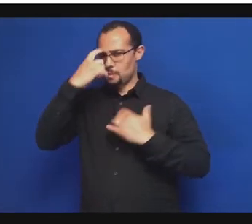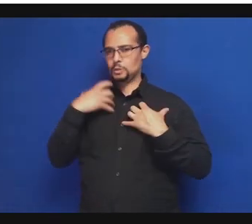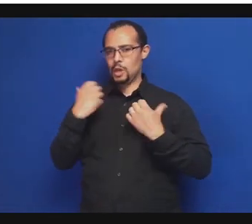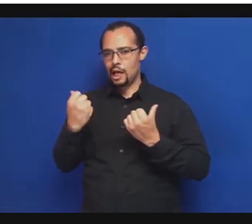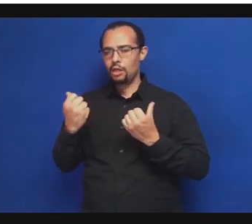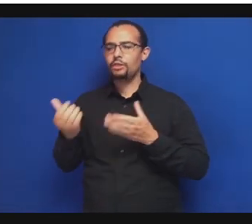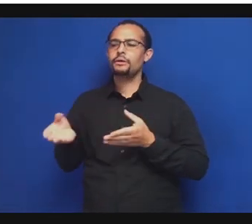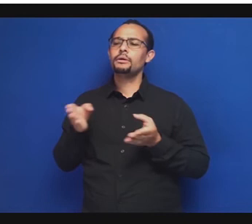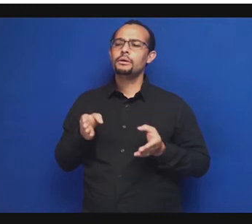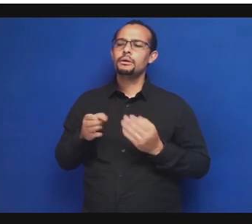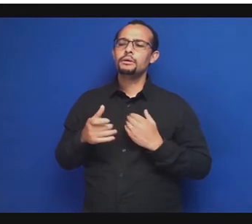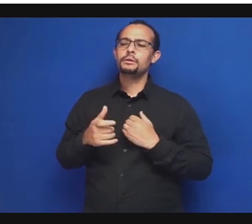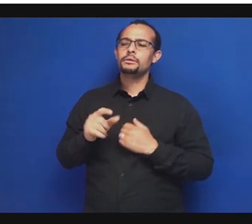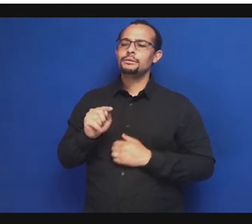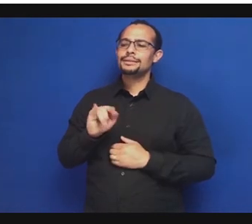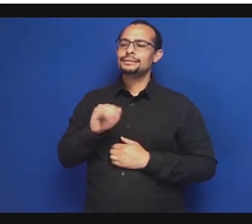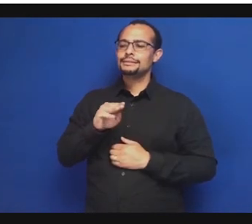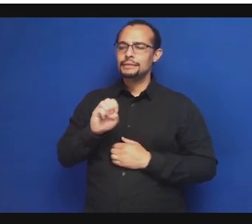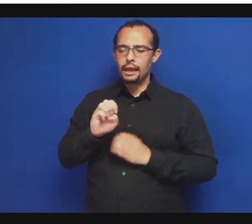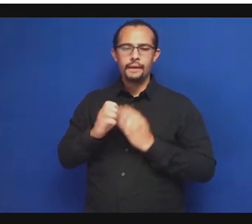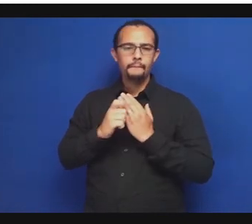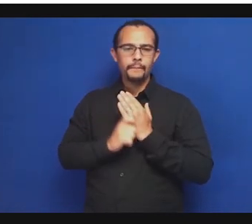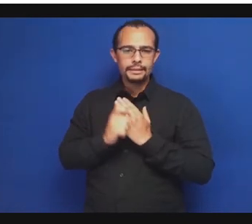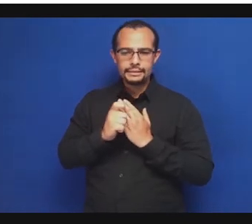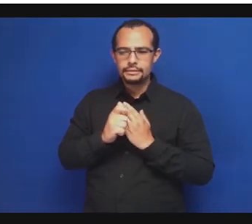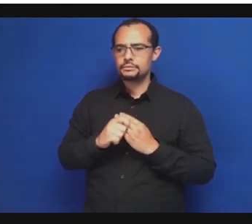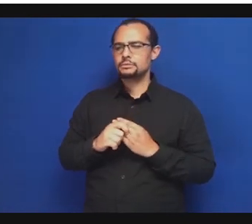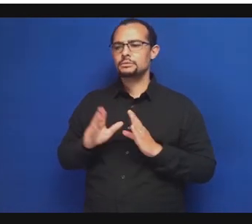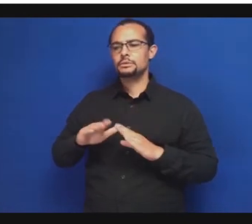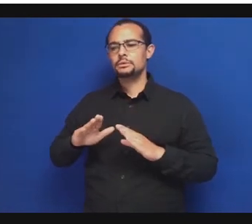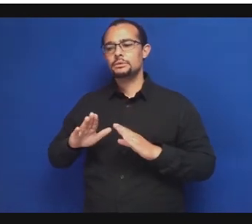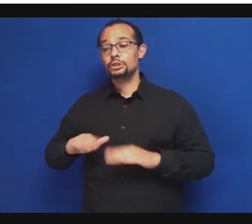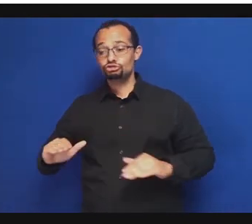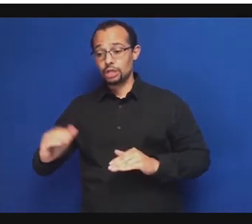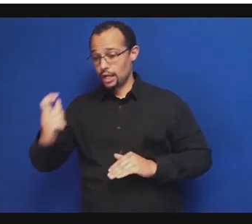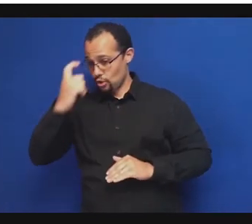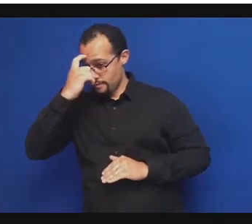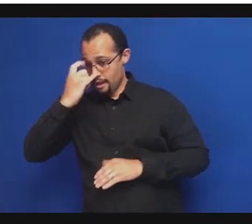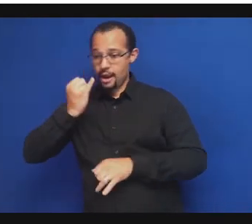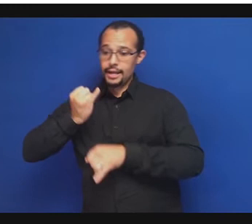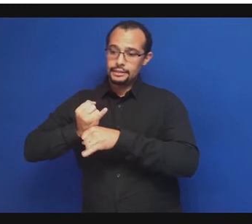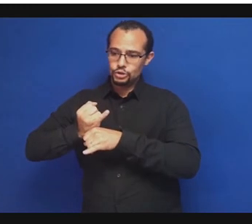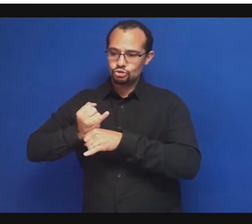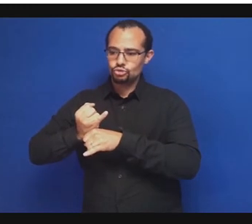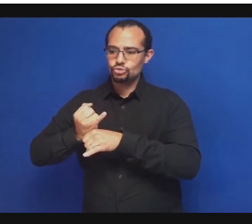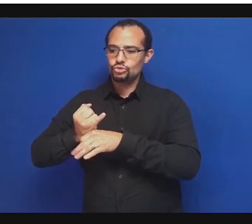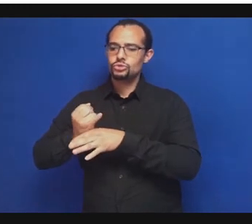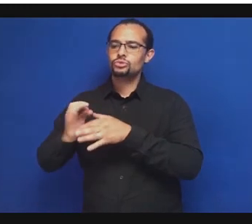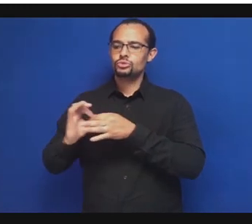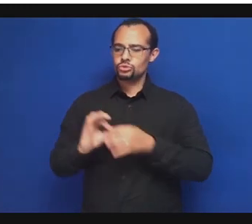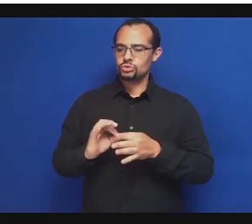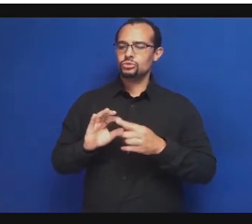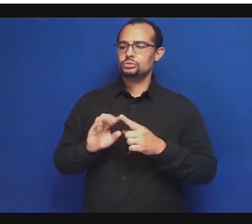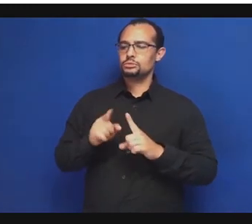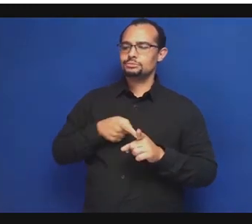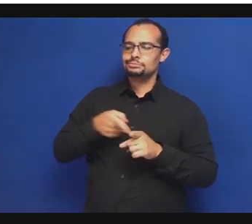foster care and child care as well. That website would be very helpful. Again, it was